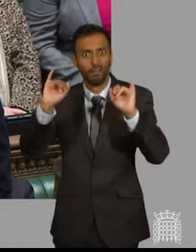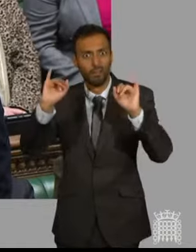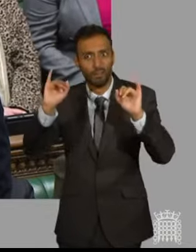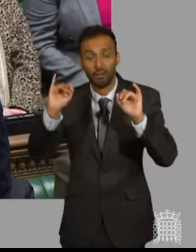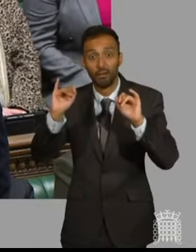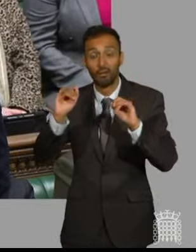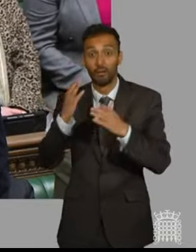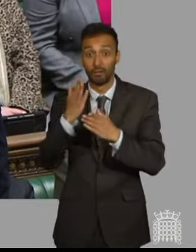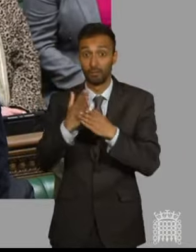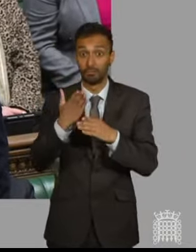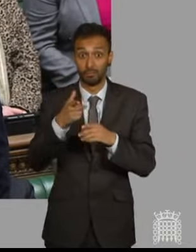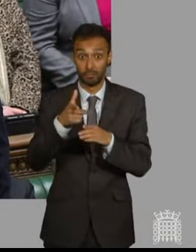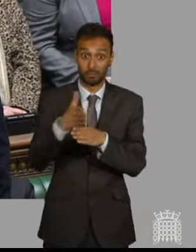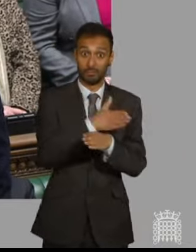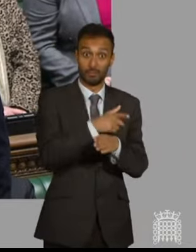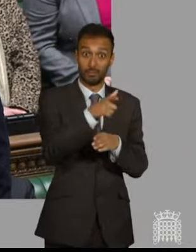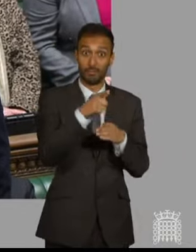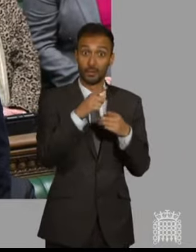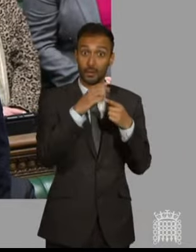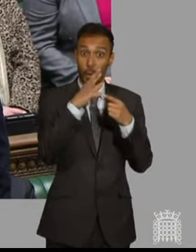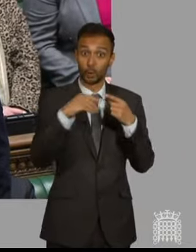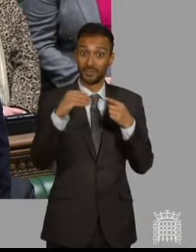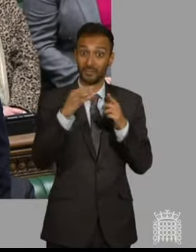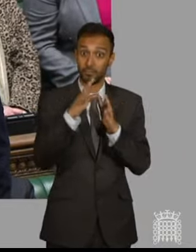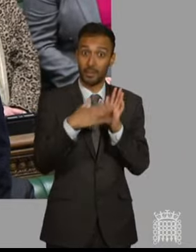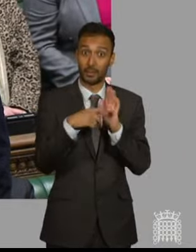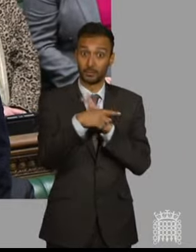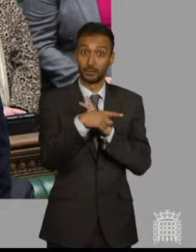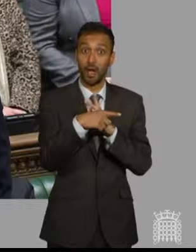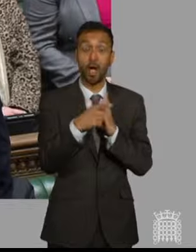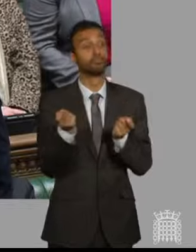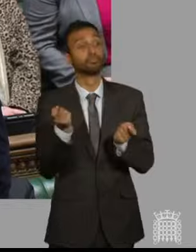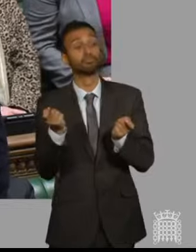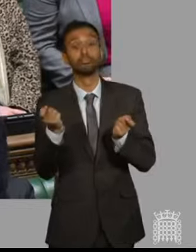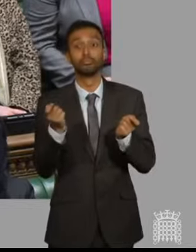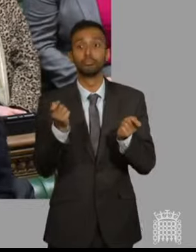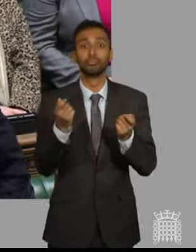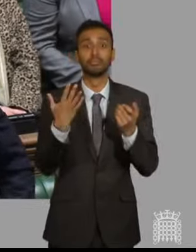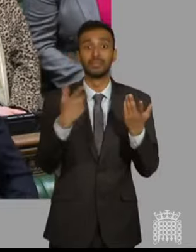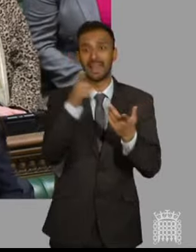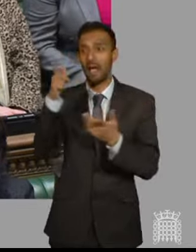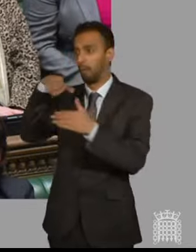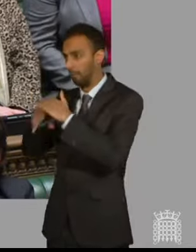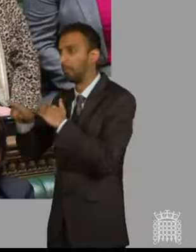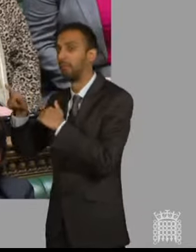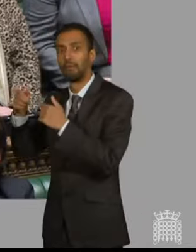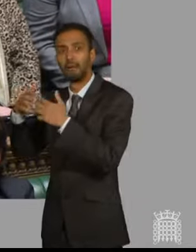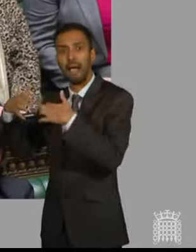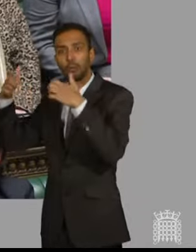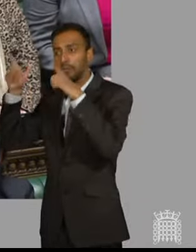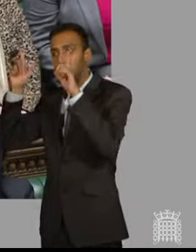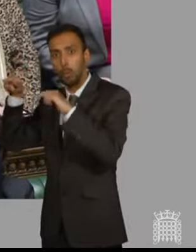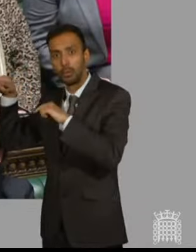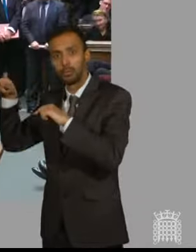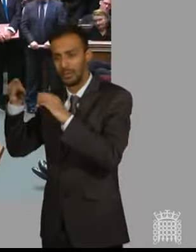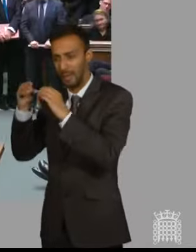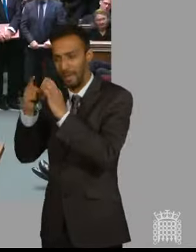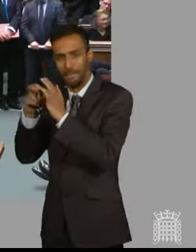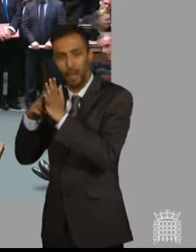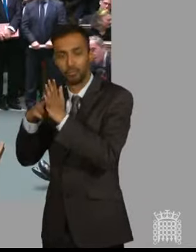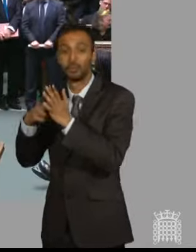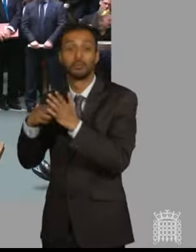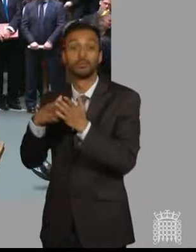baron. The reality is that sub-postmasters never stood a chance against the Westminster establishment, did they?